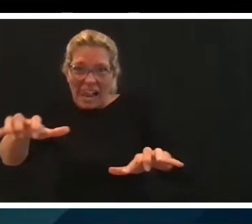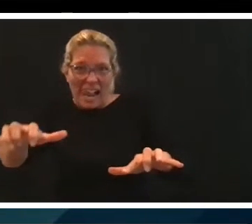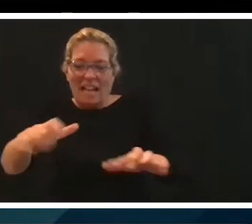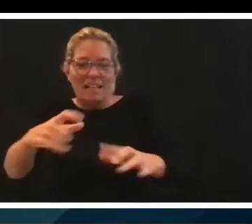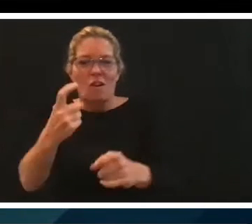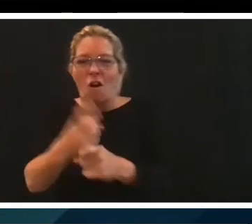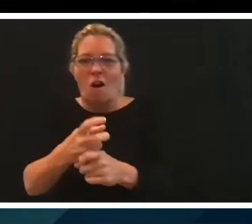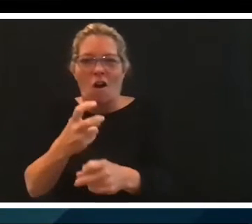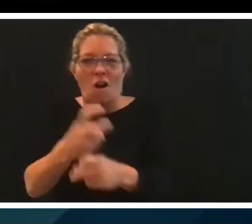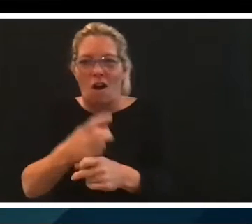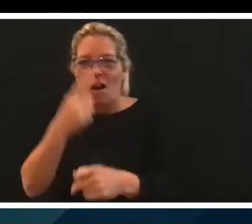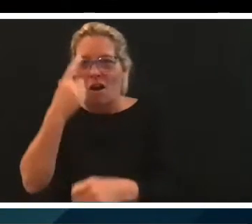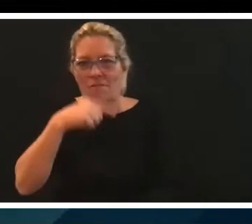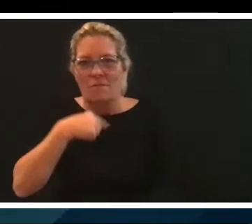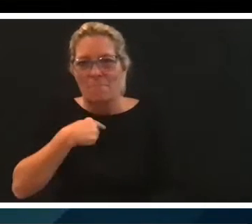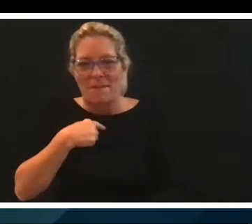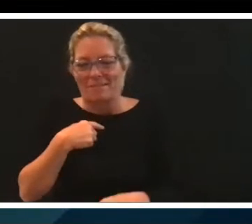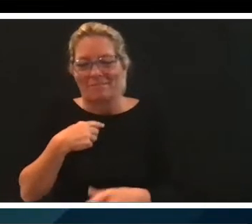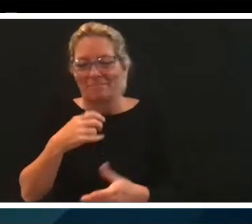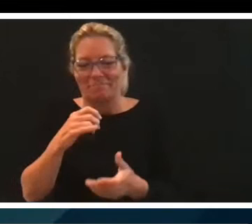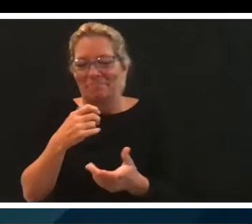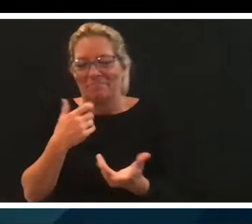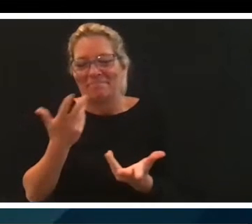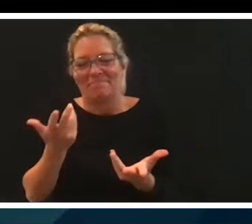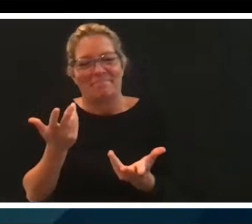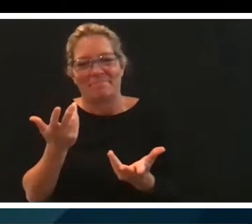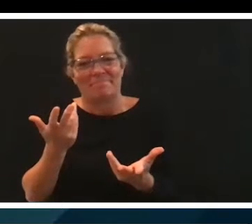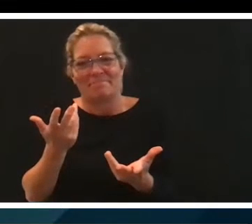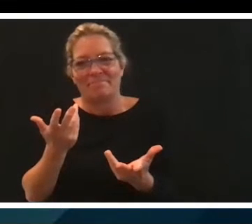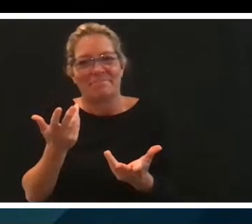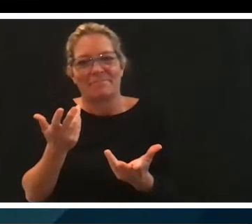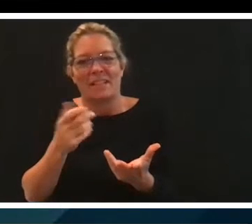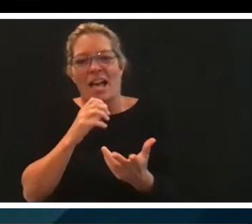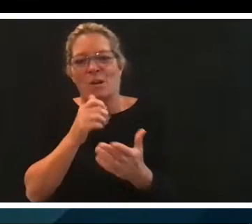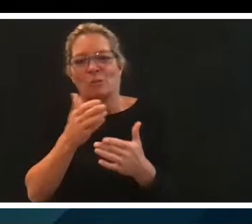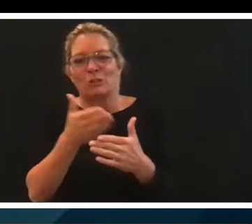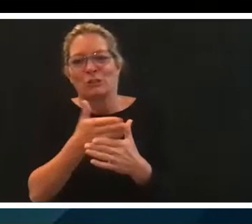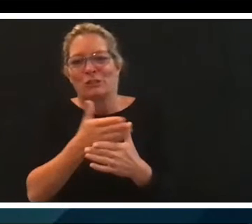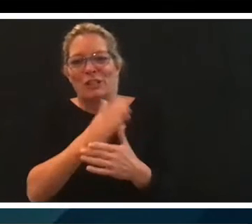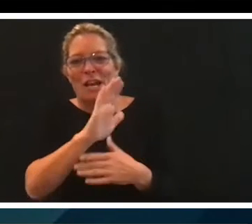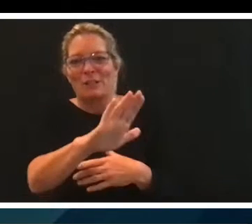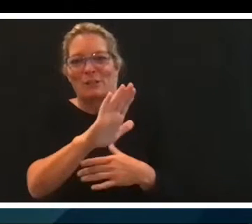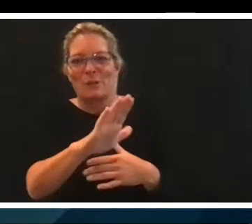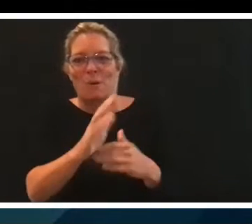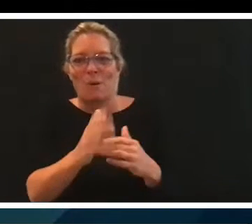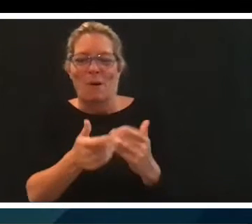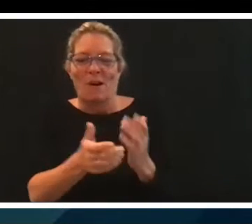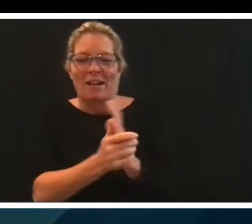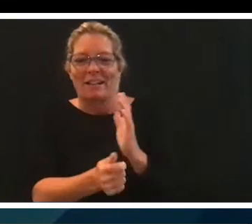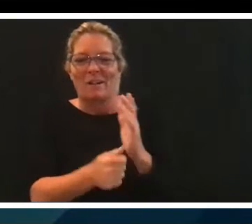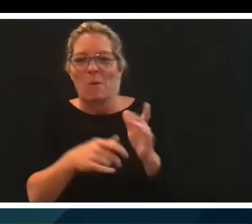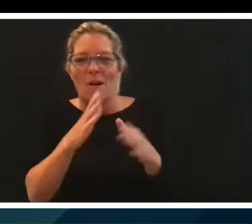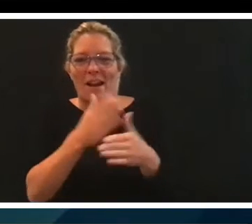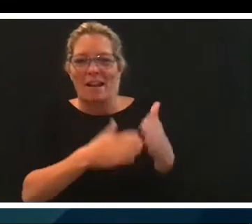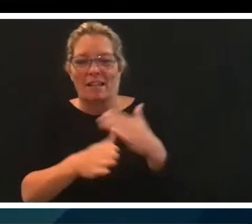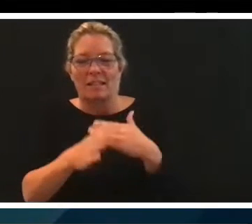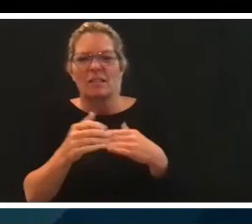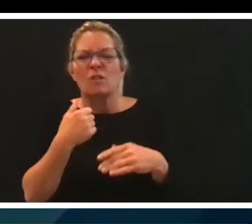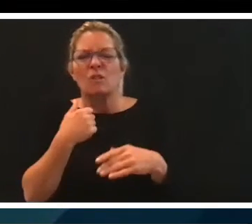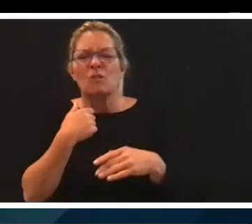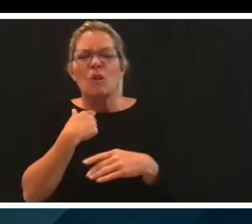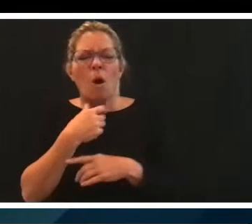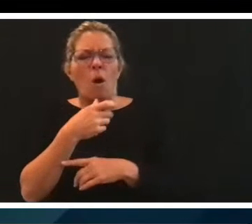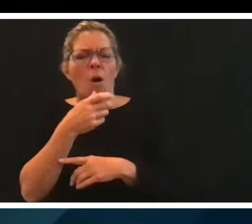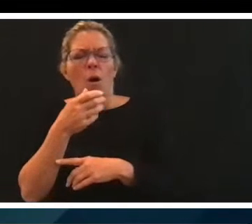So I think I definitely don't think I share the piano hands with you there. But so how old were you when